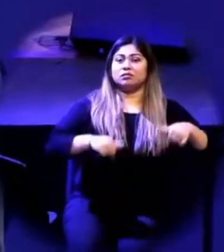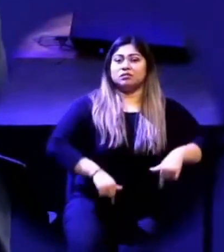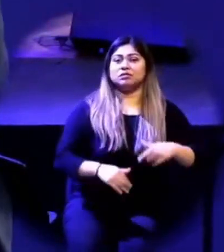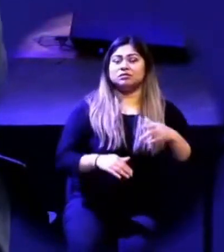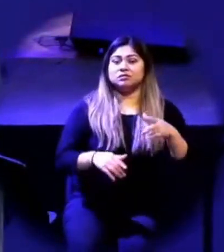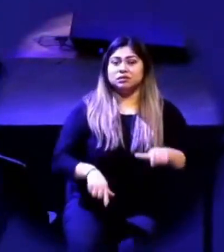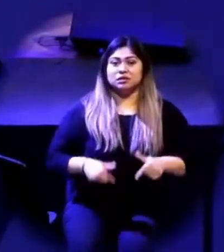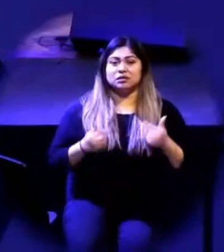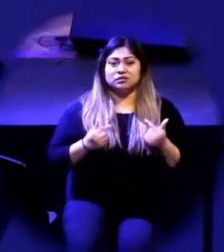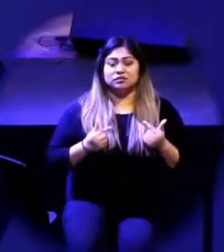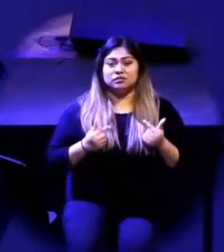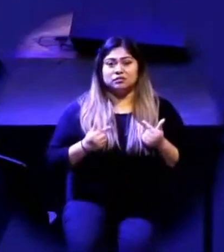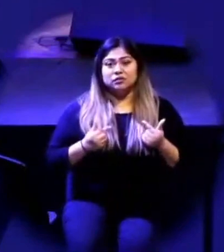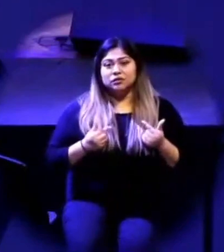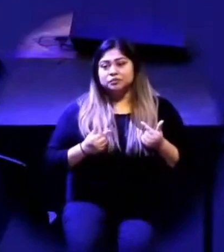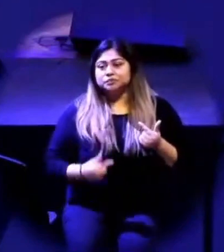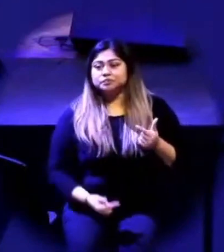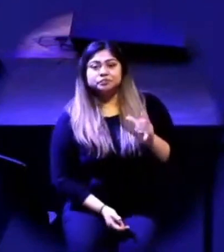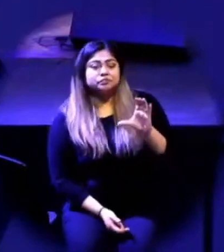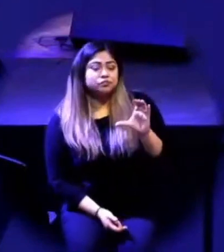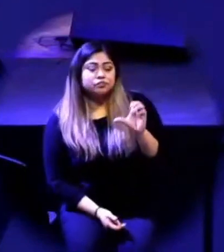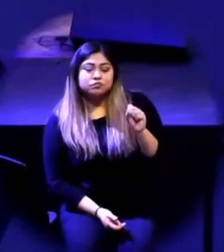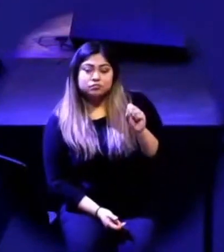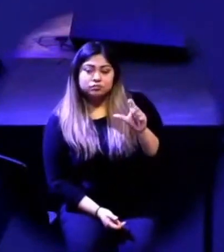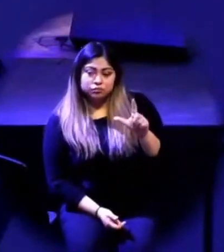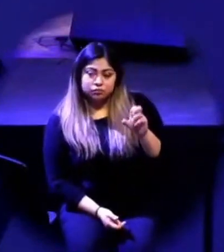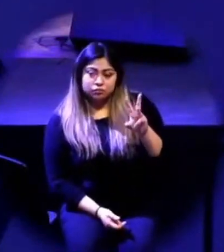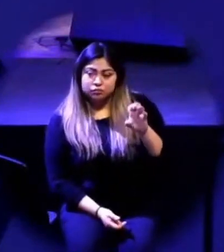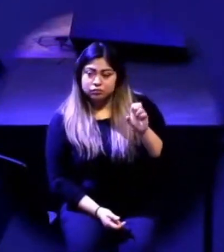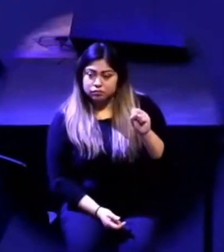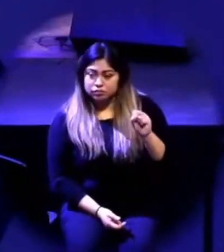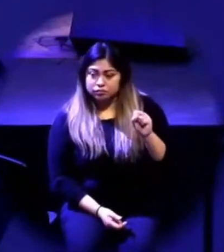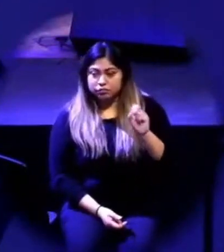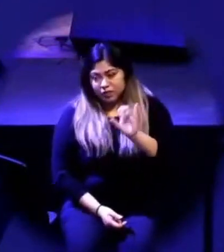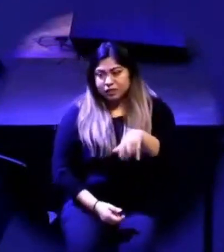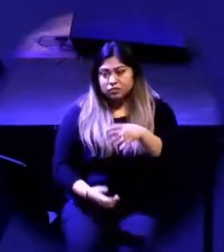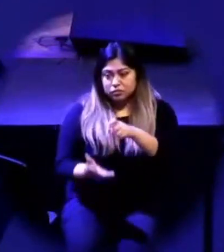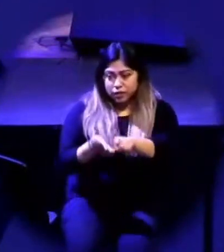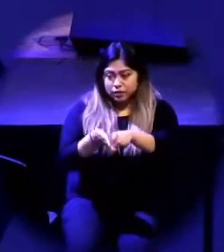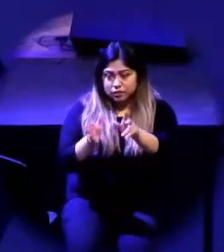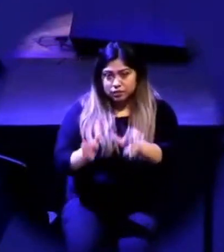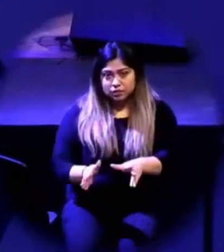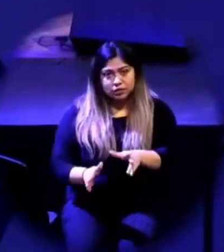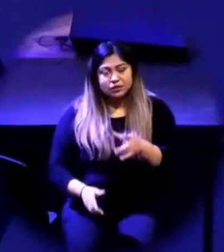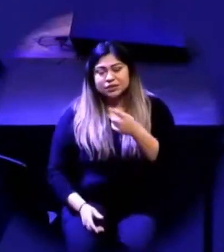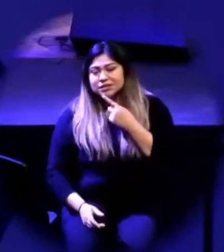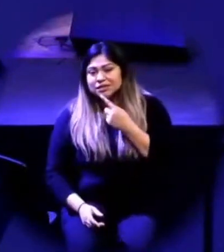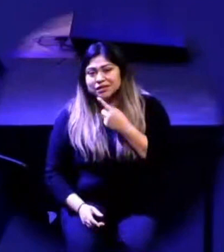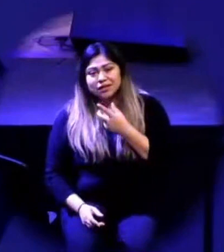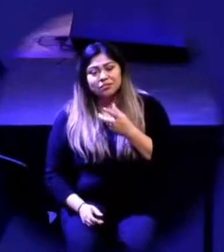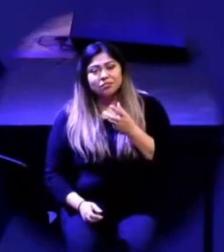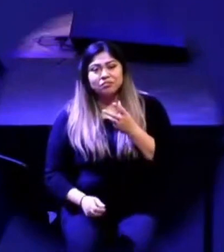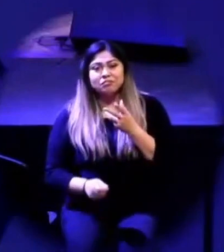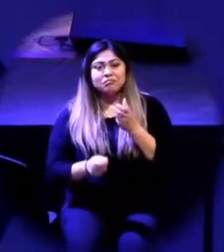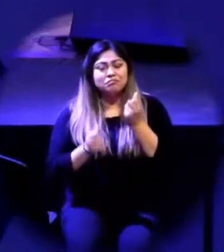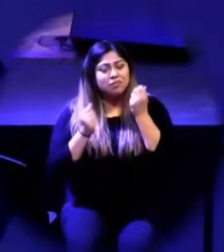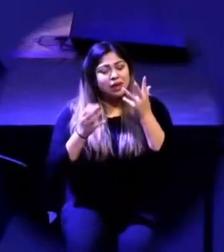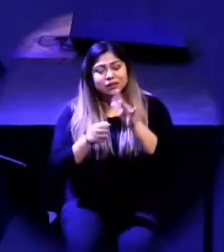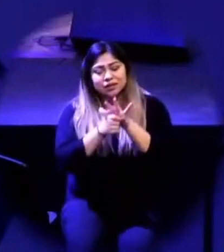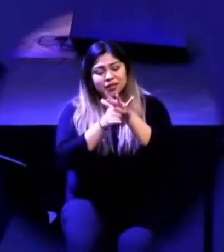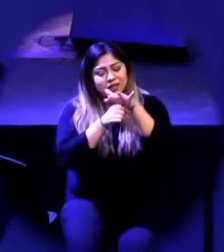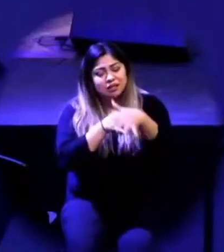what Lewis is saying, that in moments where we are confronted with our own death, where not even the plenty we experience in this life